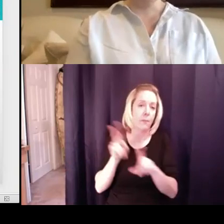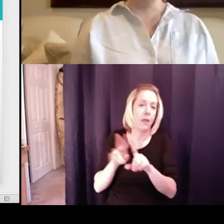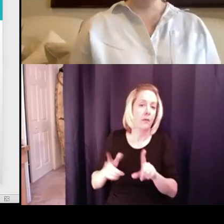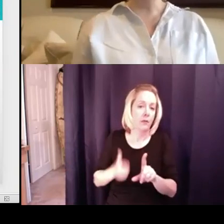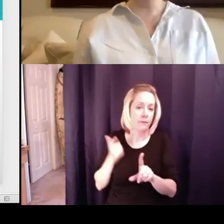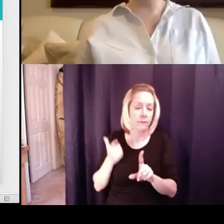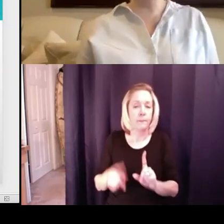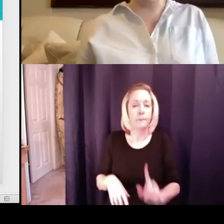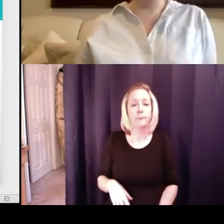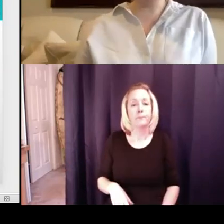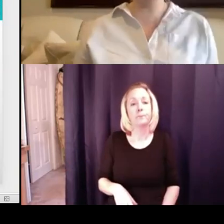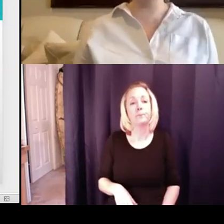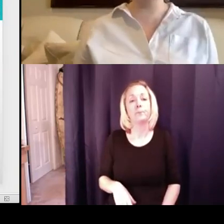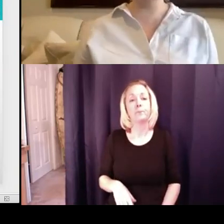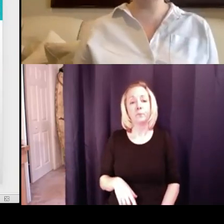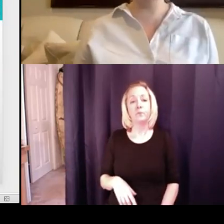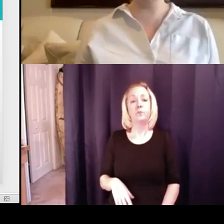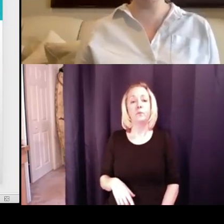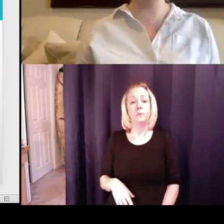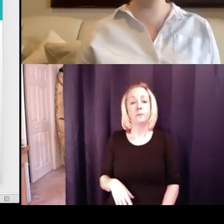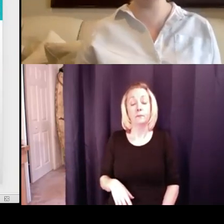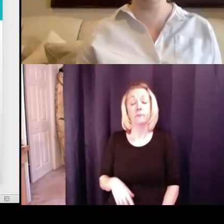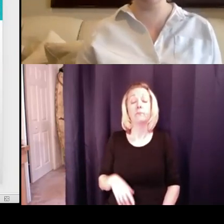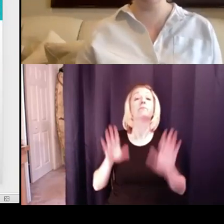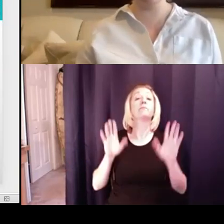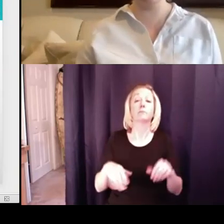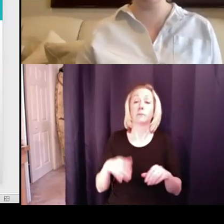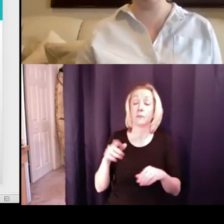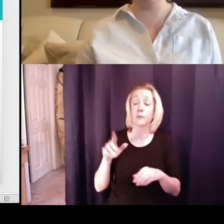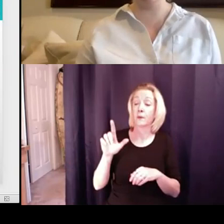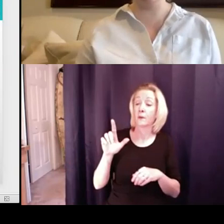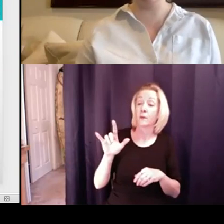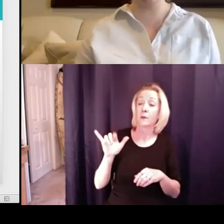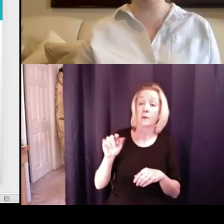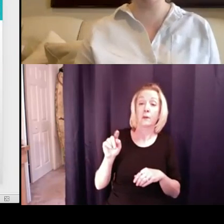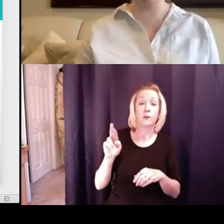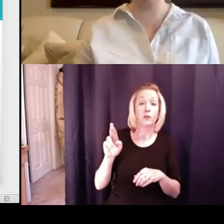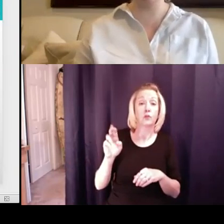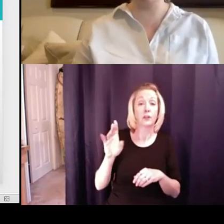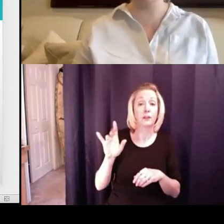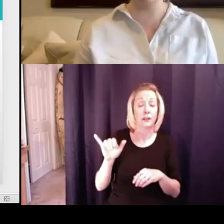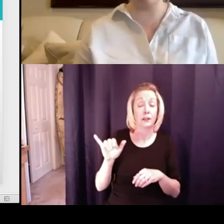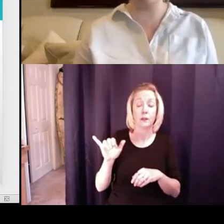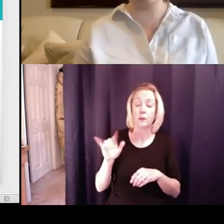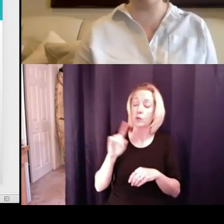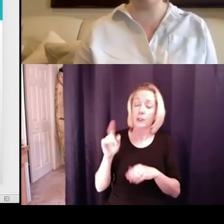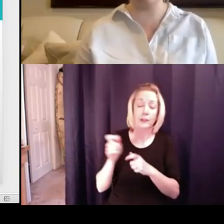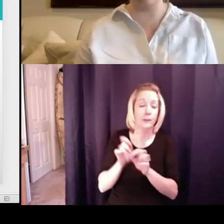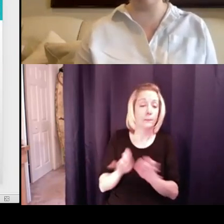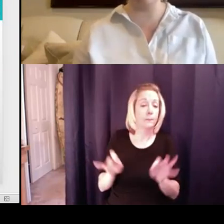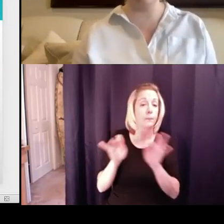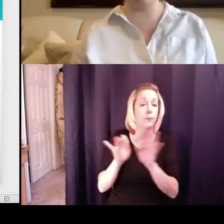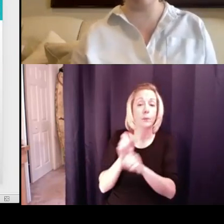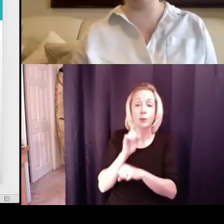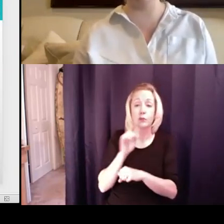And then again, so really a big part of literacy is for our children with visual impairments is making sure they understand